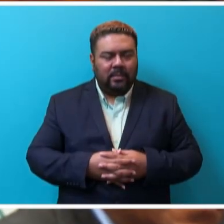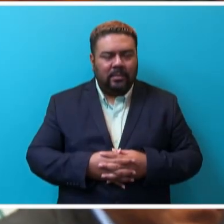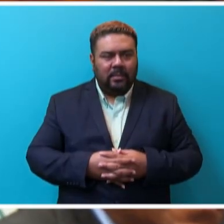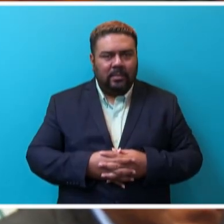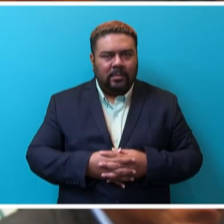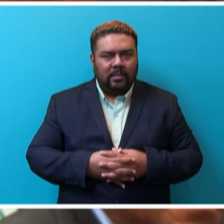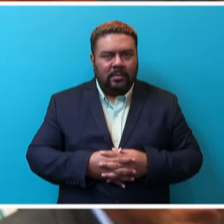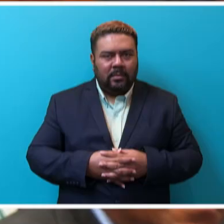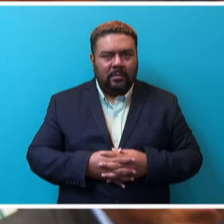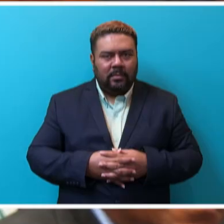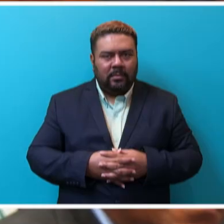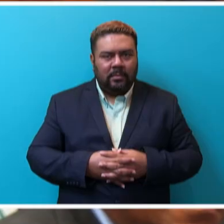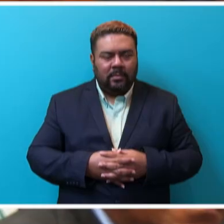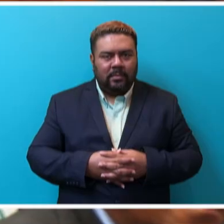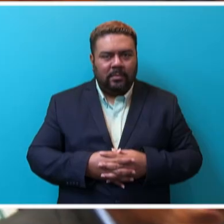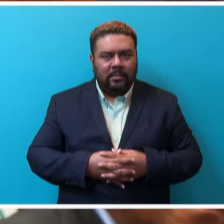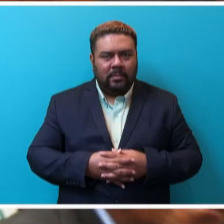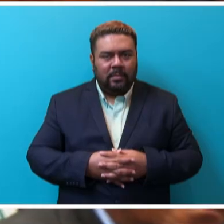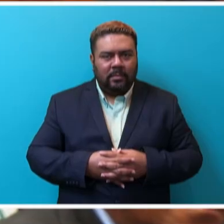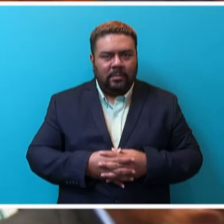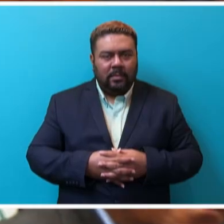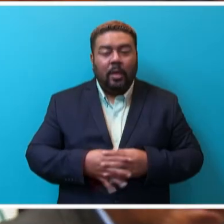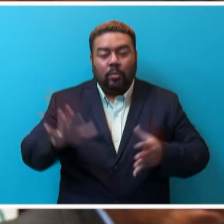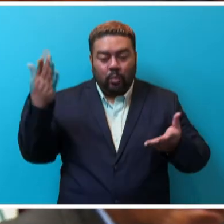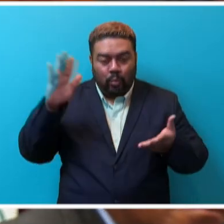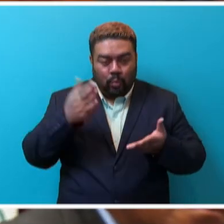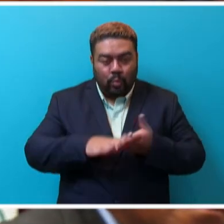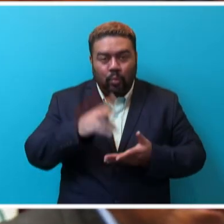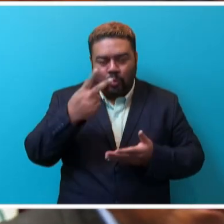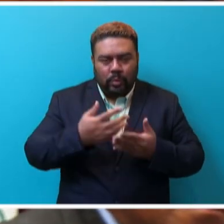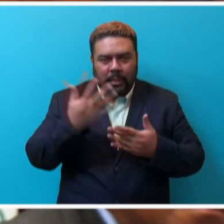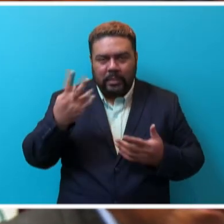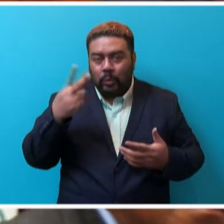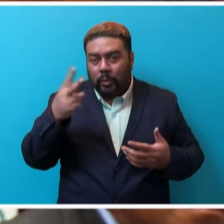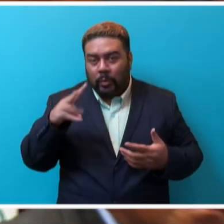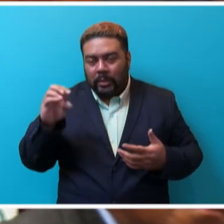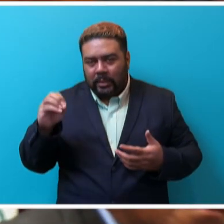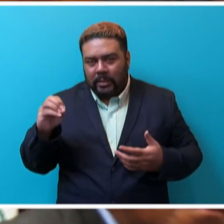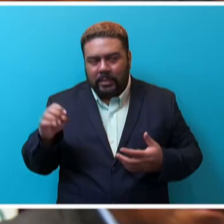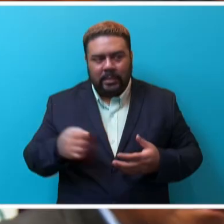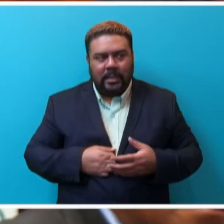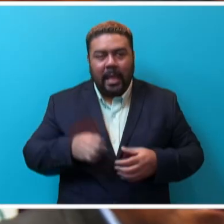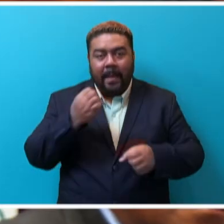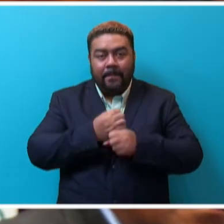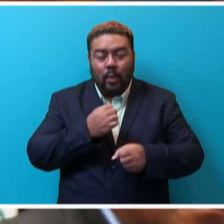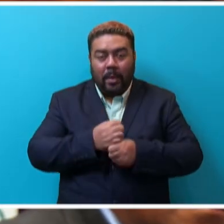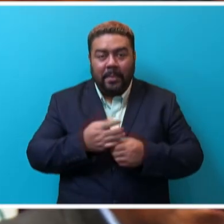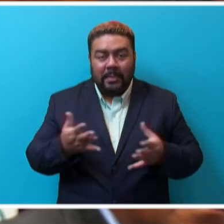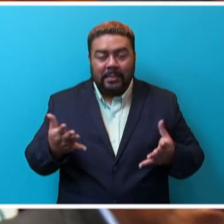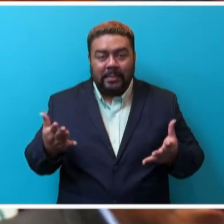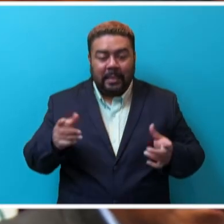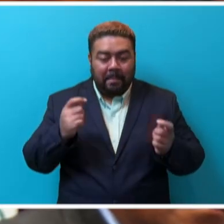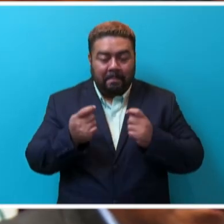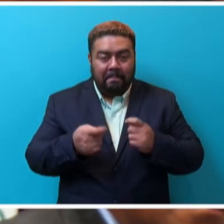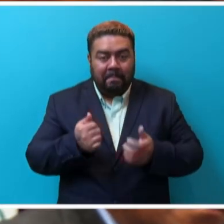Subsequent to that, it was reduced to 2 days in the 2020 Act, the Employment Amendment Act,